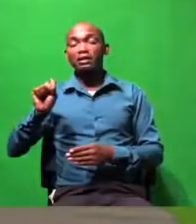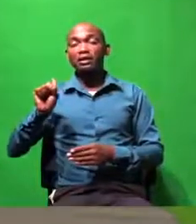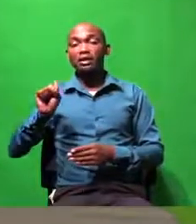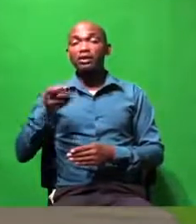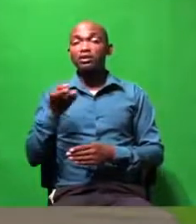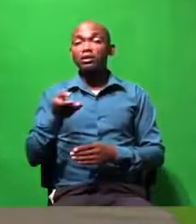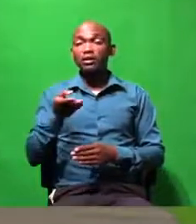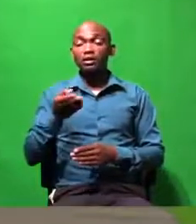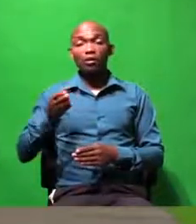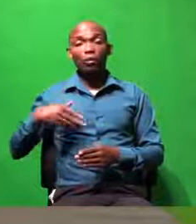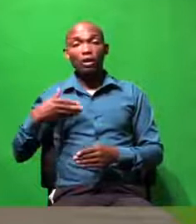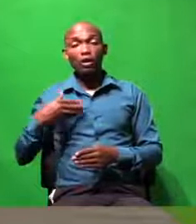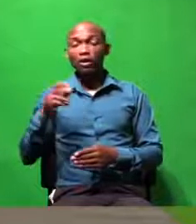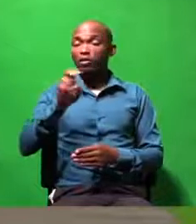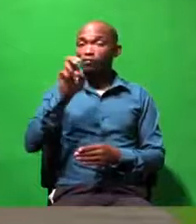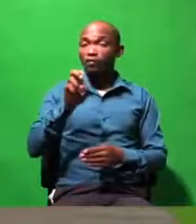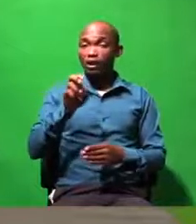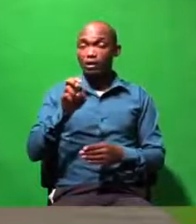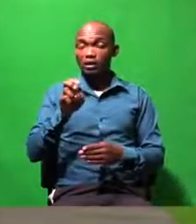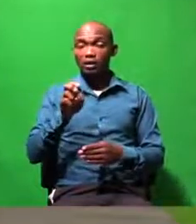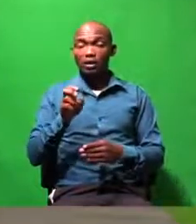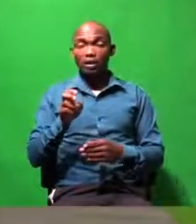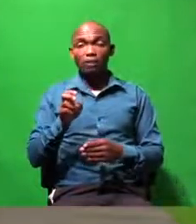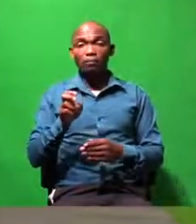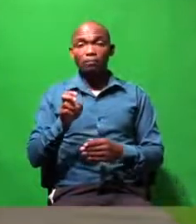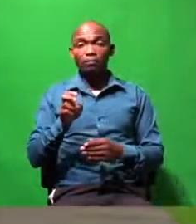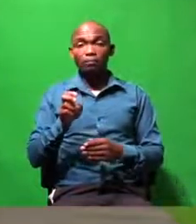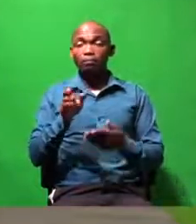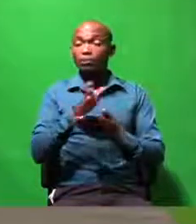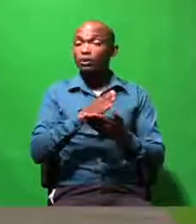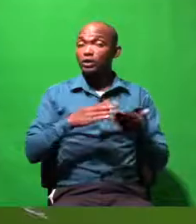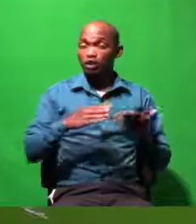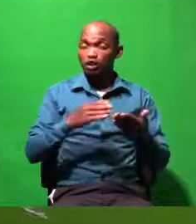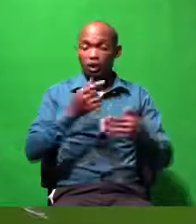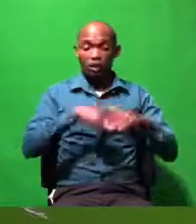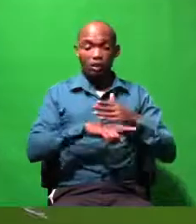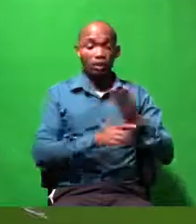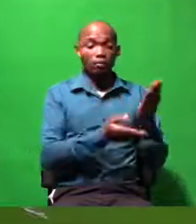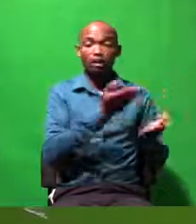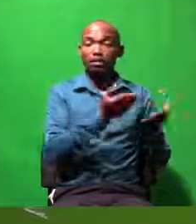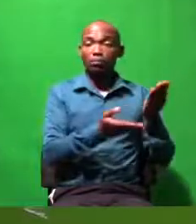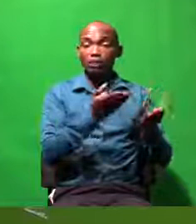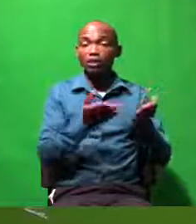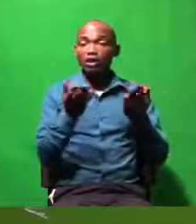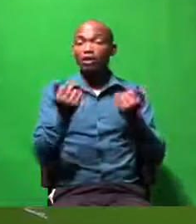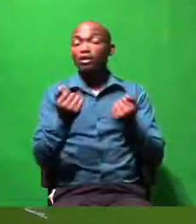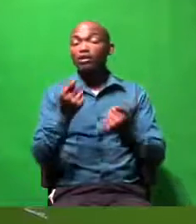find the position, we can find a position according on a measurement, which maybe you can